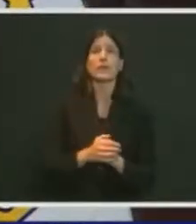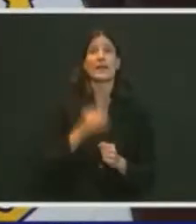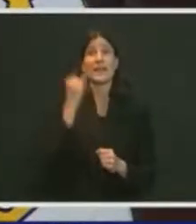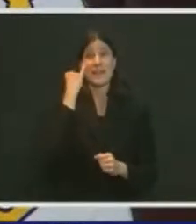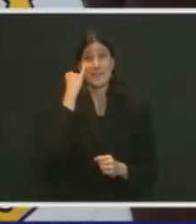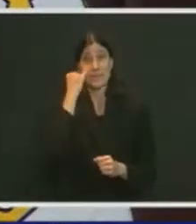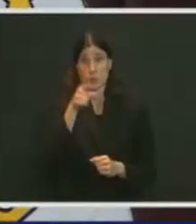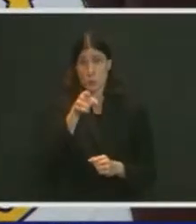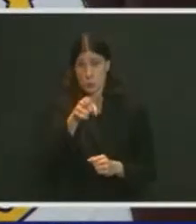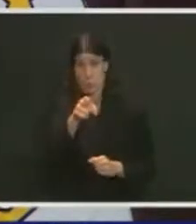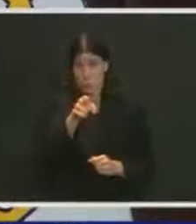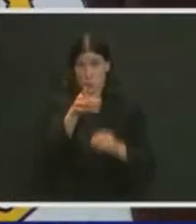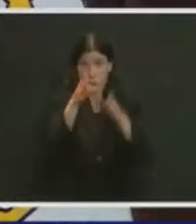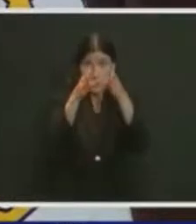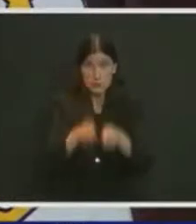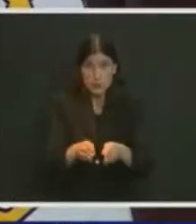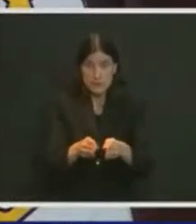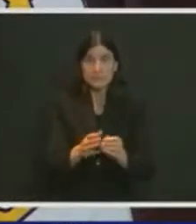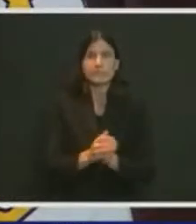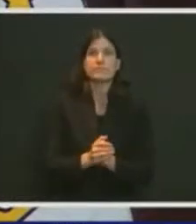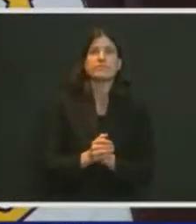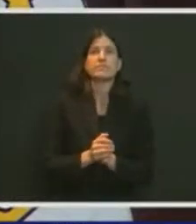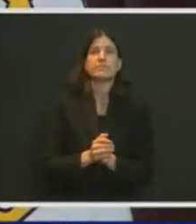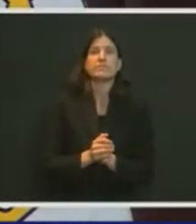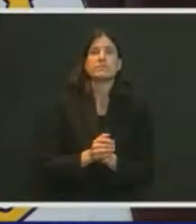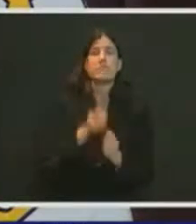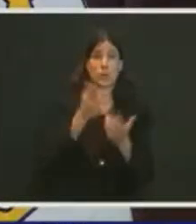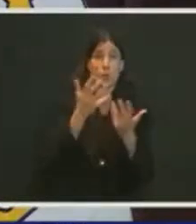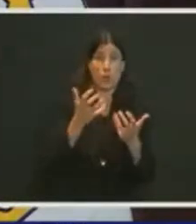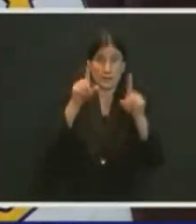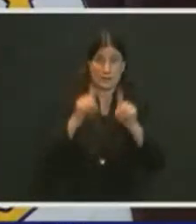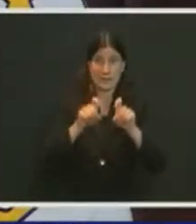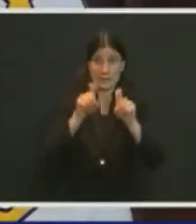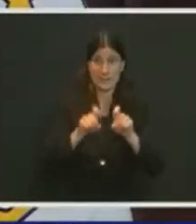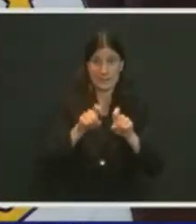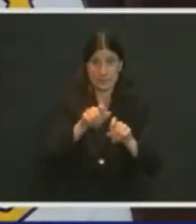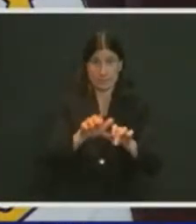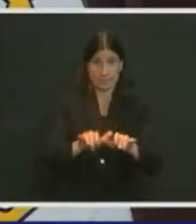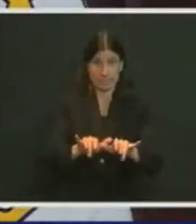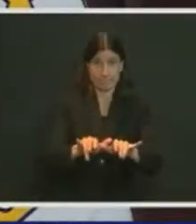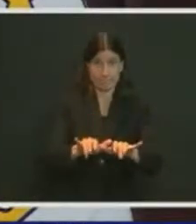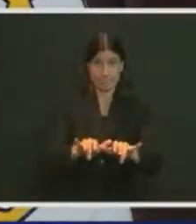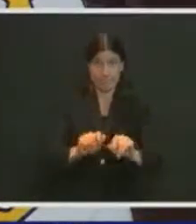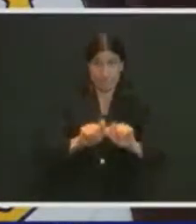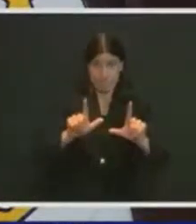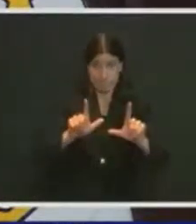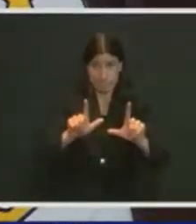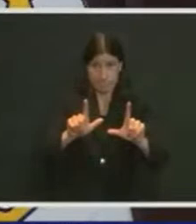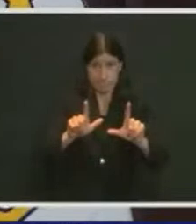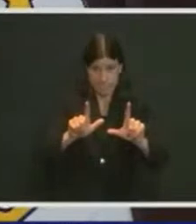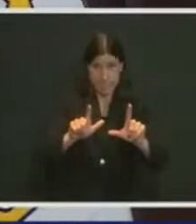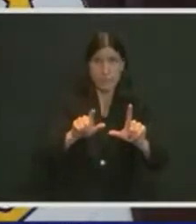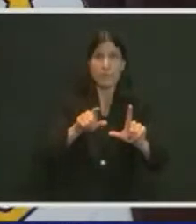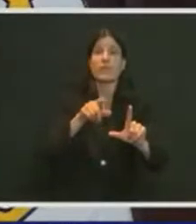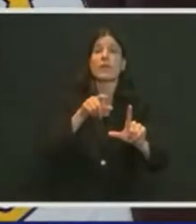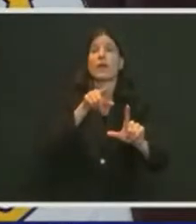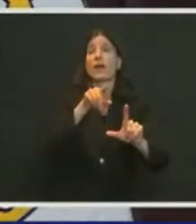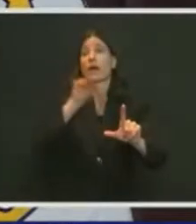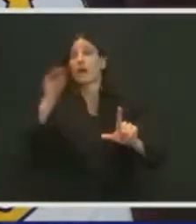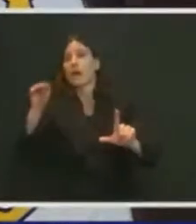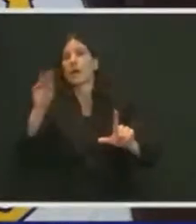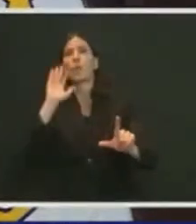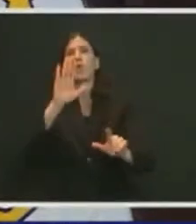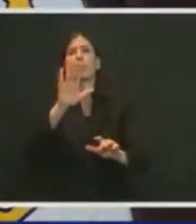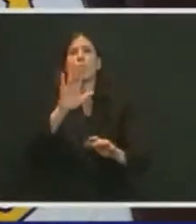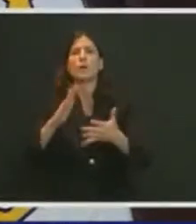someone orders a test that they determine who their primary care provider is, or we use that as